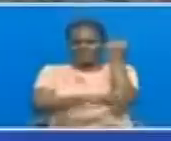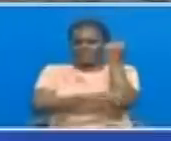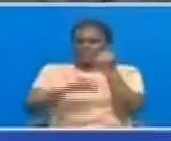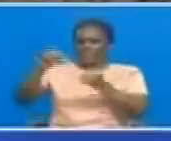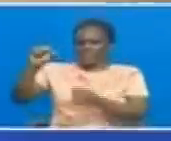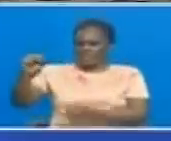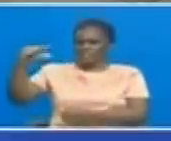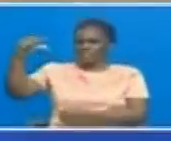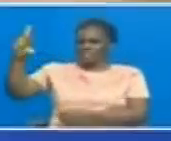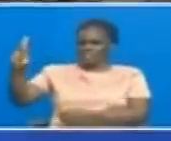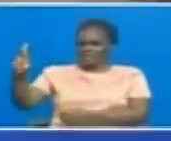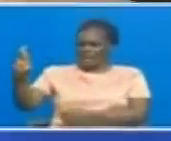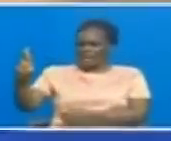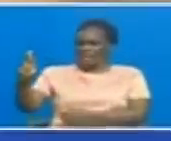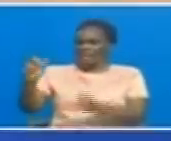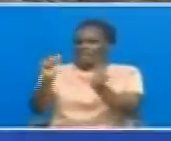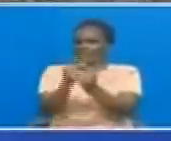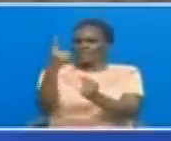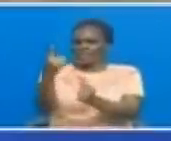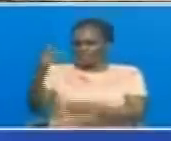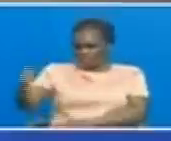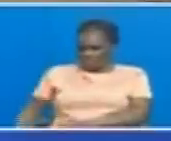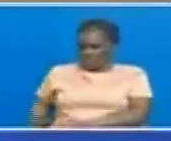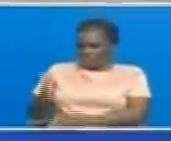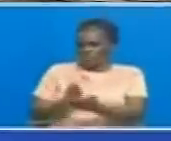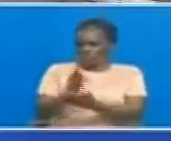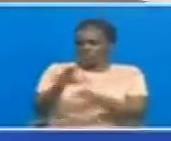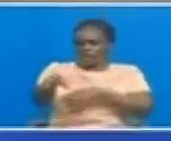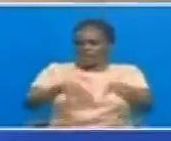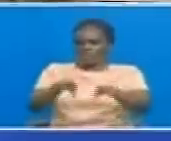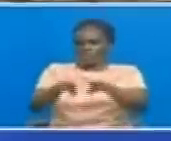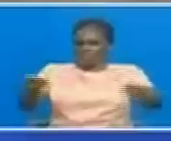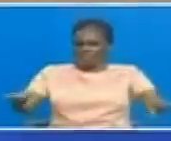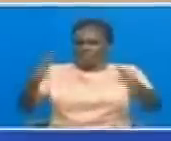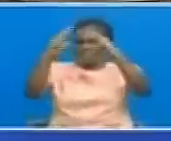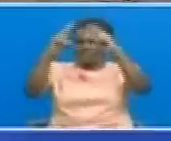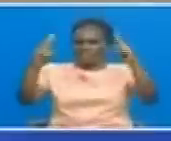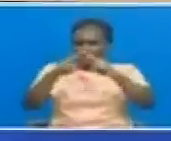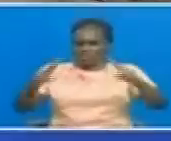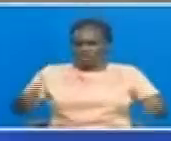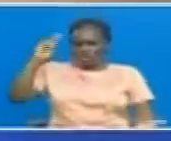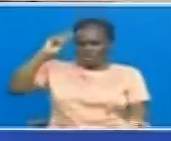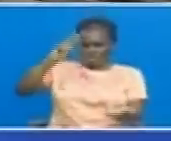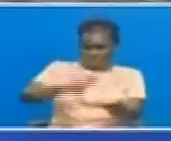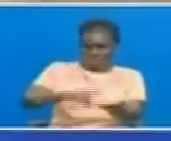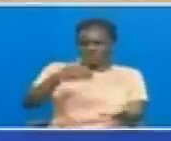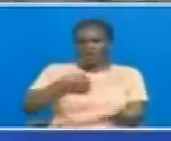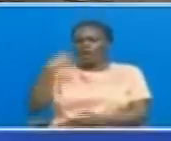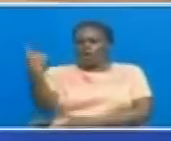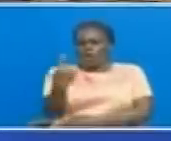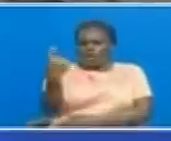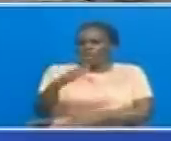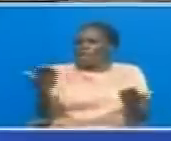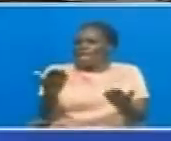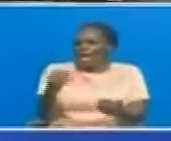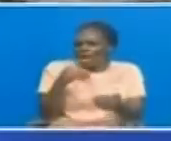SGR project will see 11 kilometers of the track pass through the park that has received international recognition for being the only one